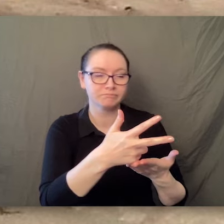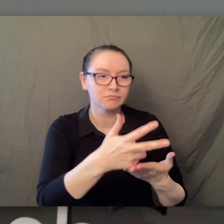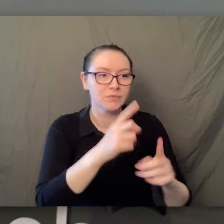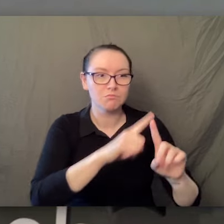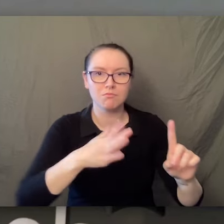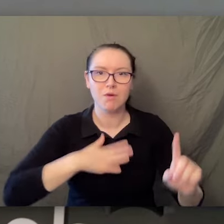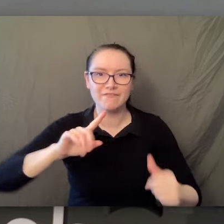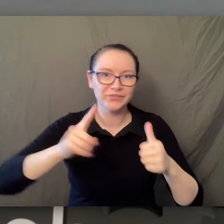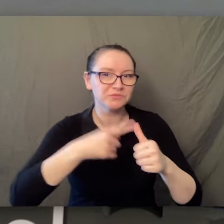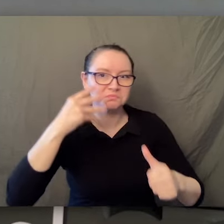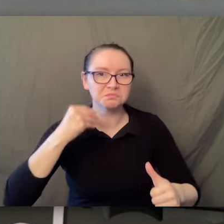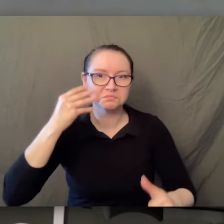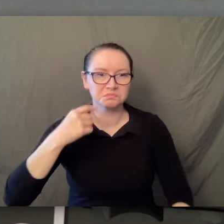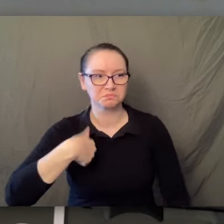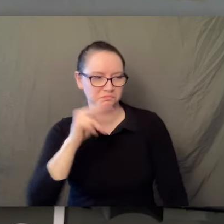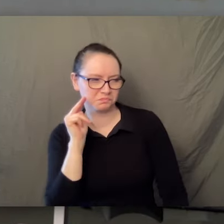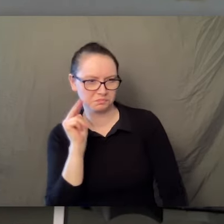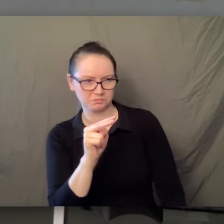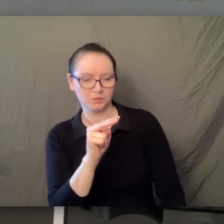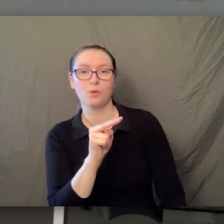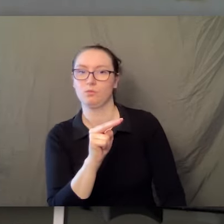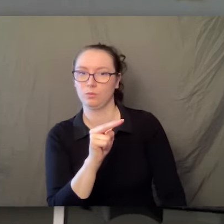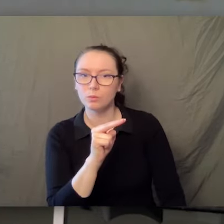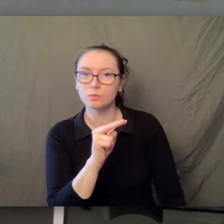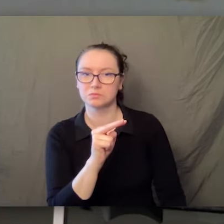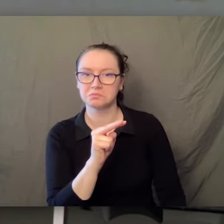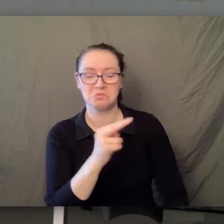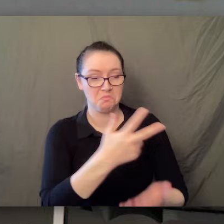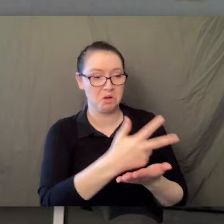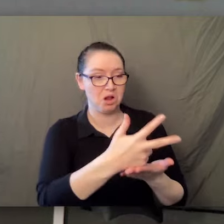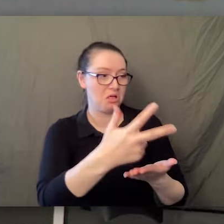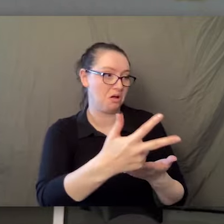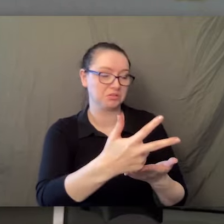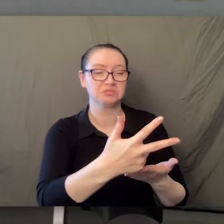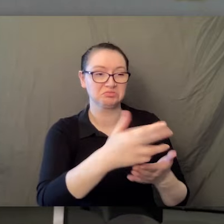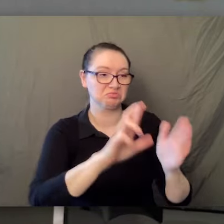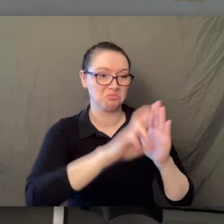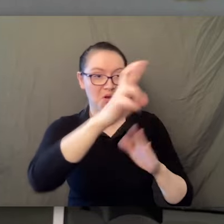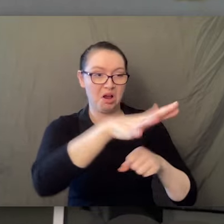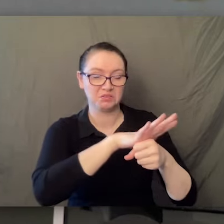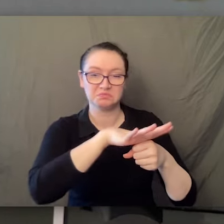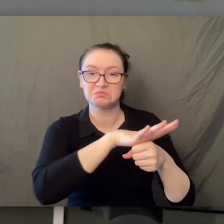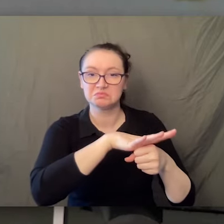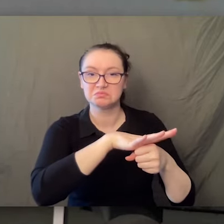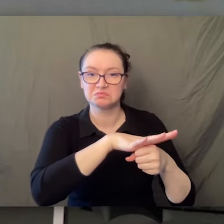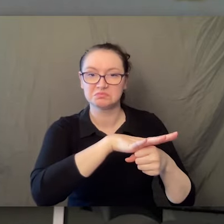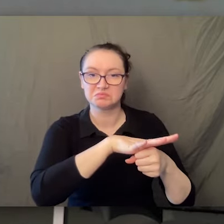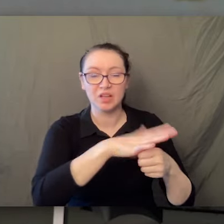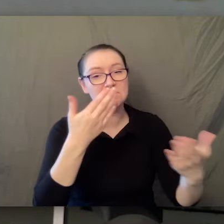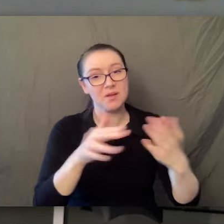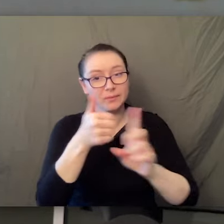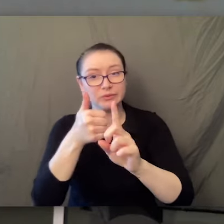this is what the first launch pad that I ever set foot on looked like when I joined in the summer of 2012. And you might not know a lot about launch